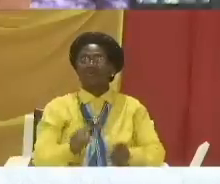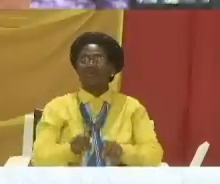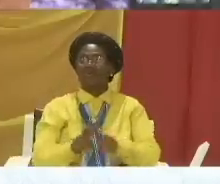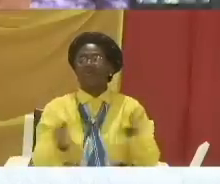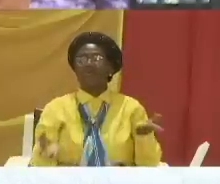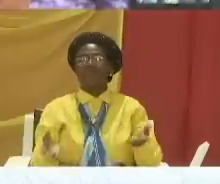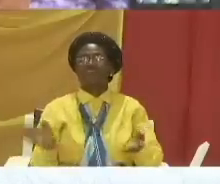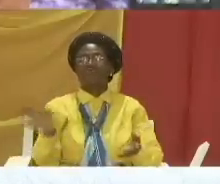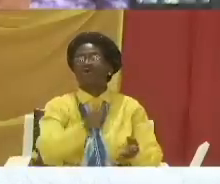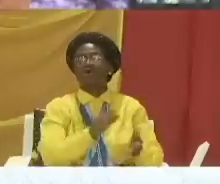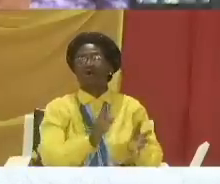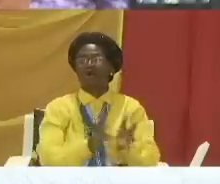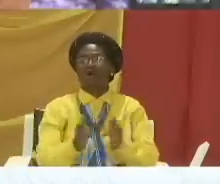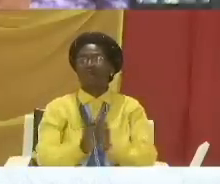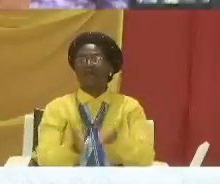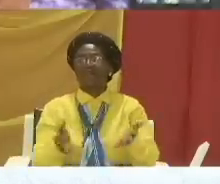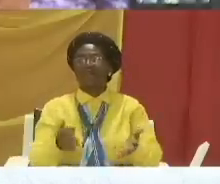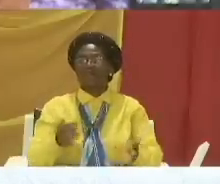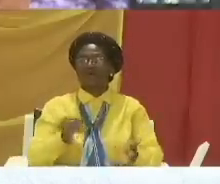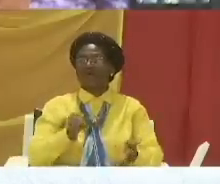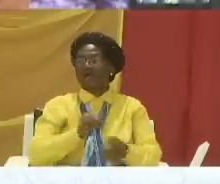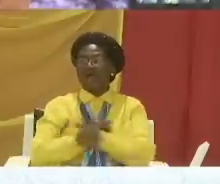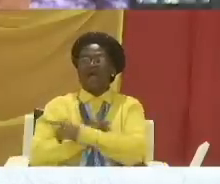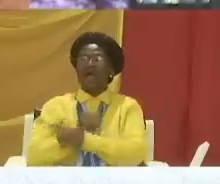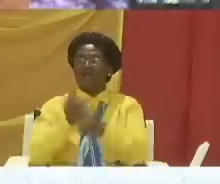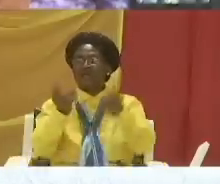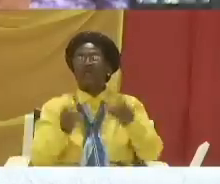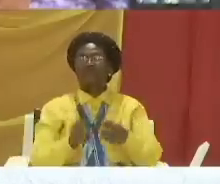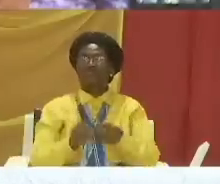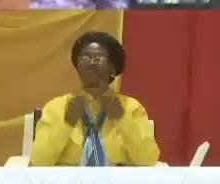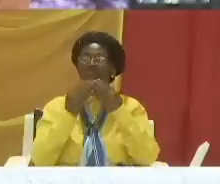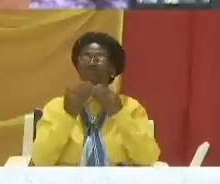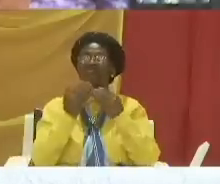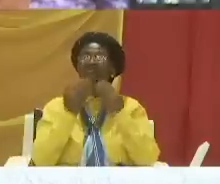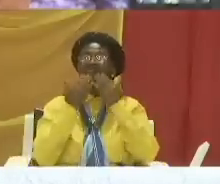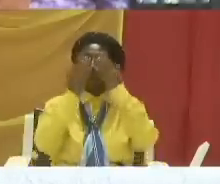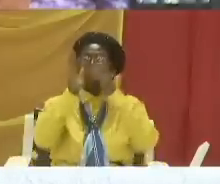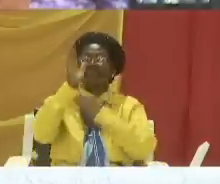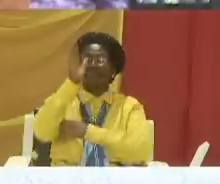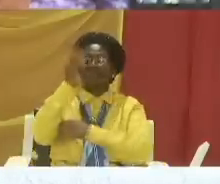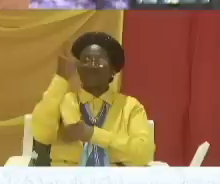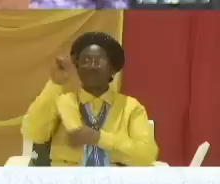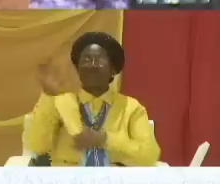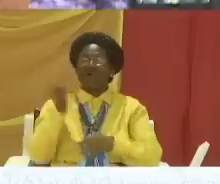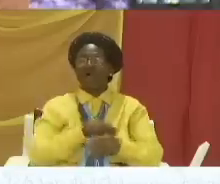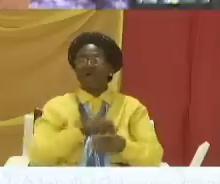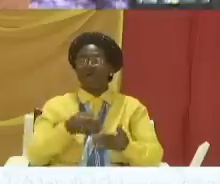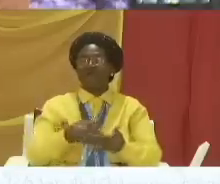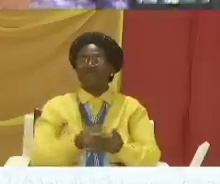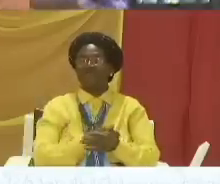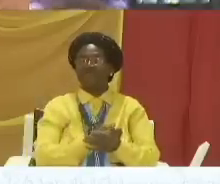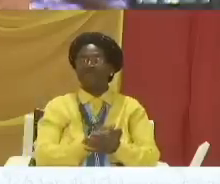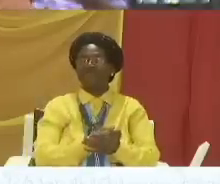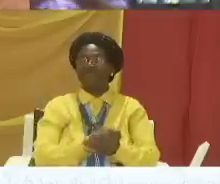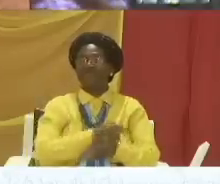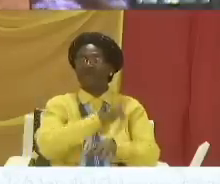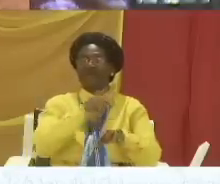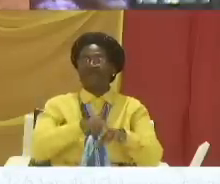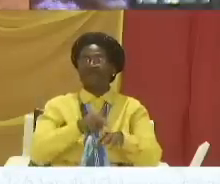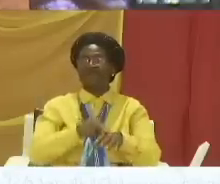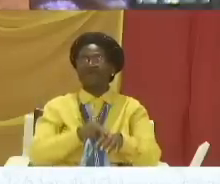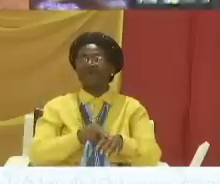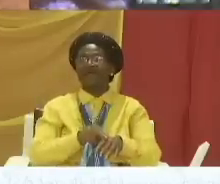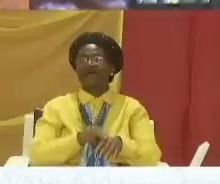our new national overseer for the message he brought us this evening. That was